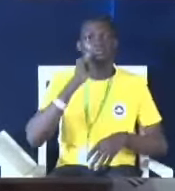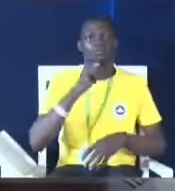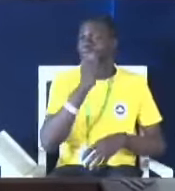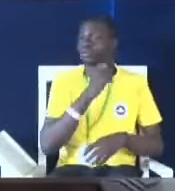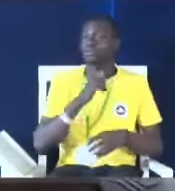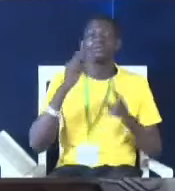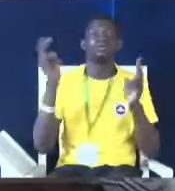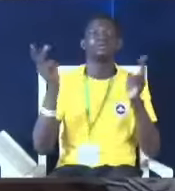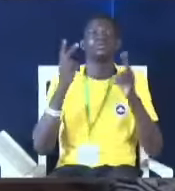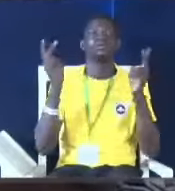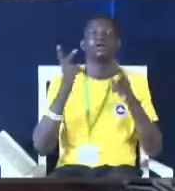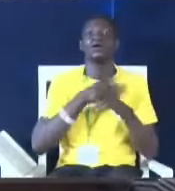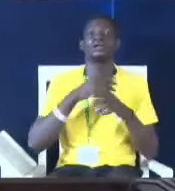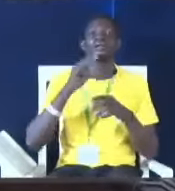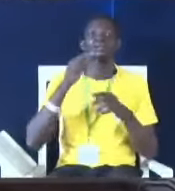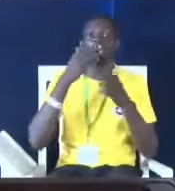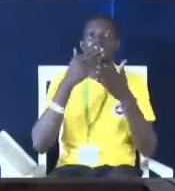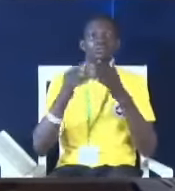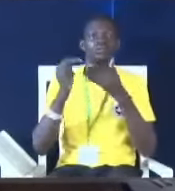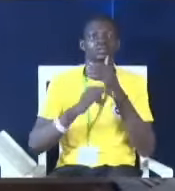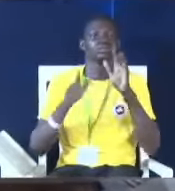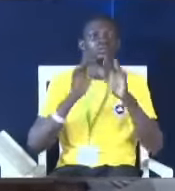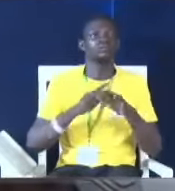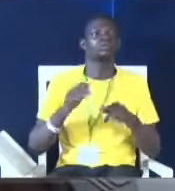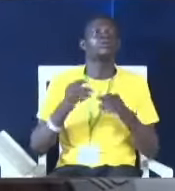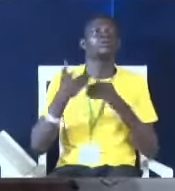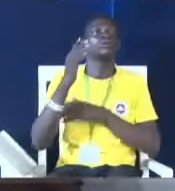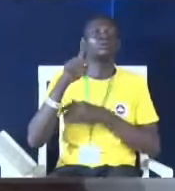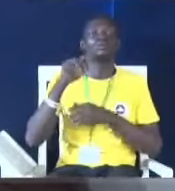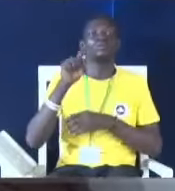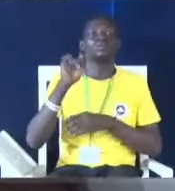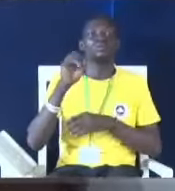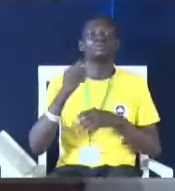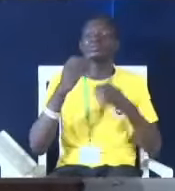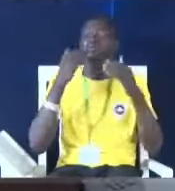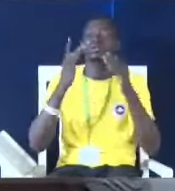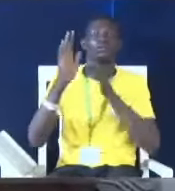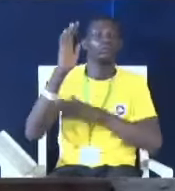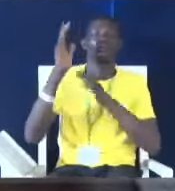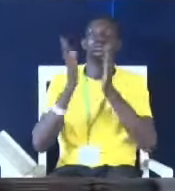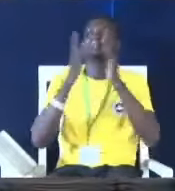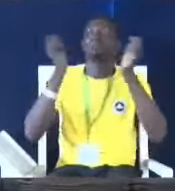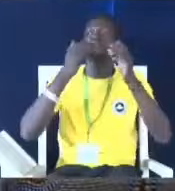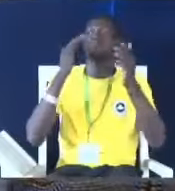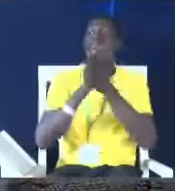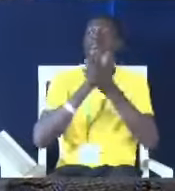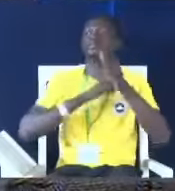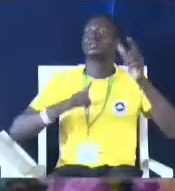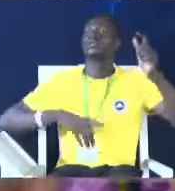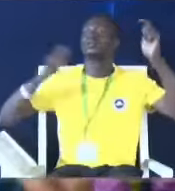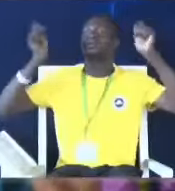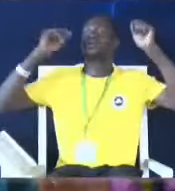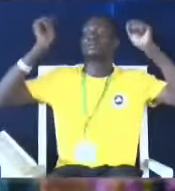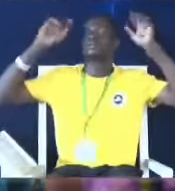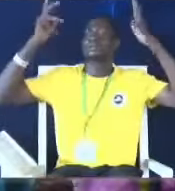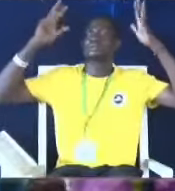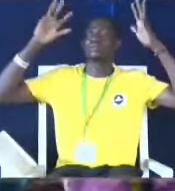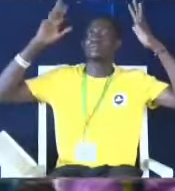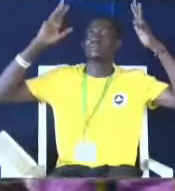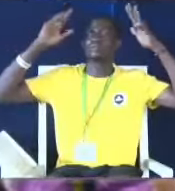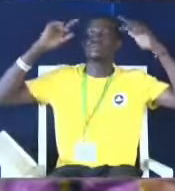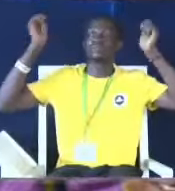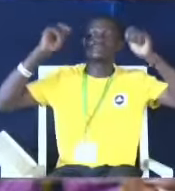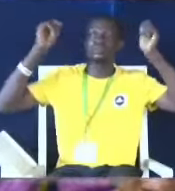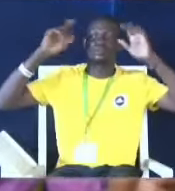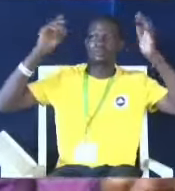Victoria. Goodness and mercy, Oluwa Pamileri, Oluwa Duminino. Praise the Lord.